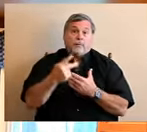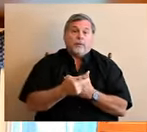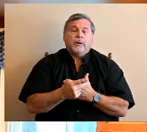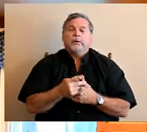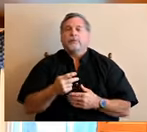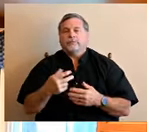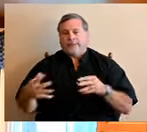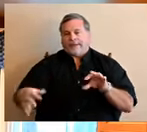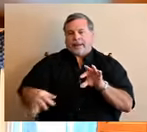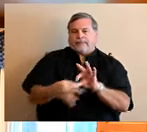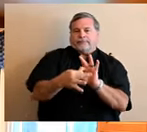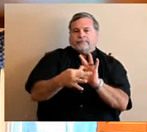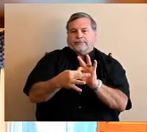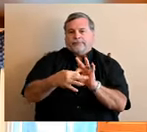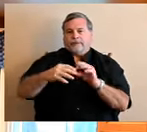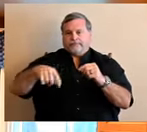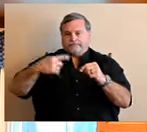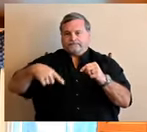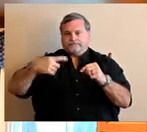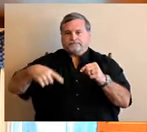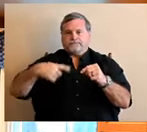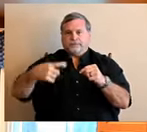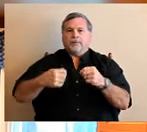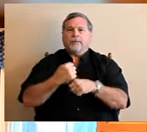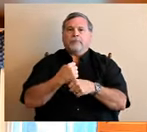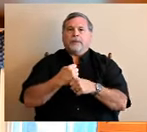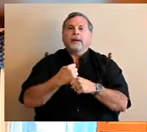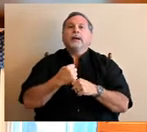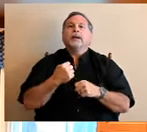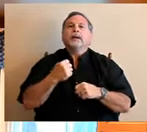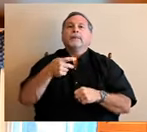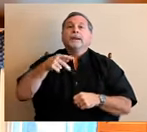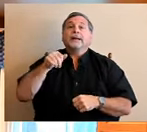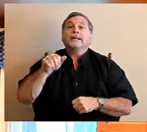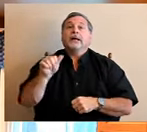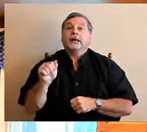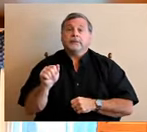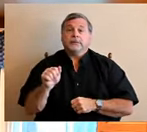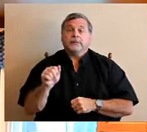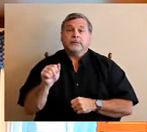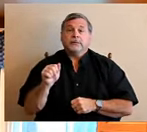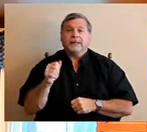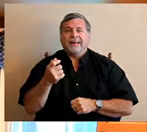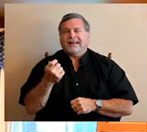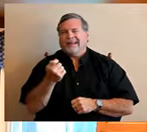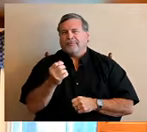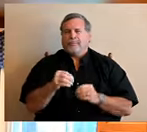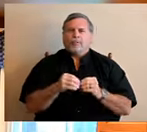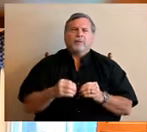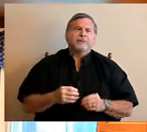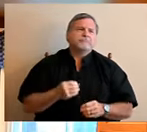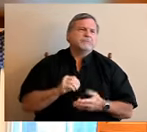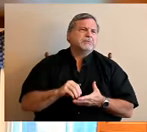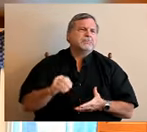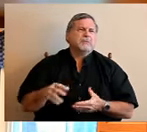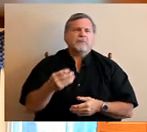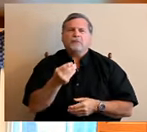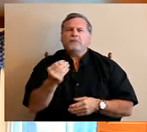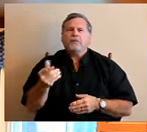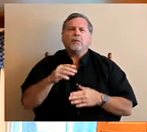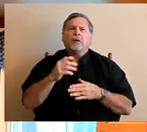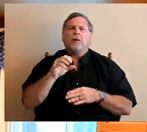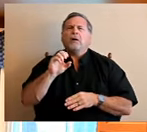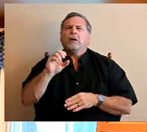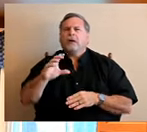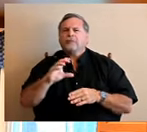an attachment to do pasta. These are great. It makes a very simple way to do pasta. Again, getting a little more expensive. They're probably a couple $100